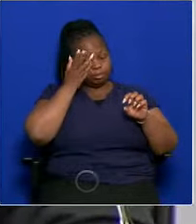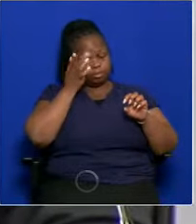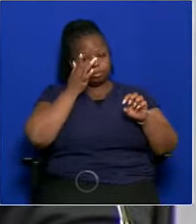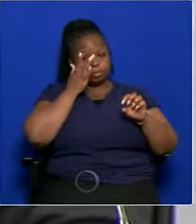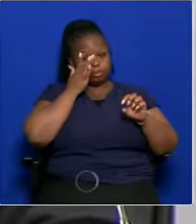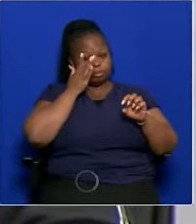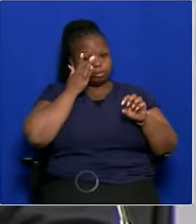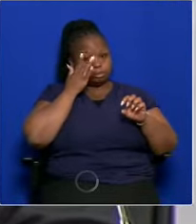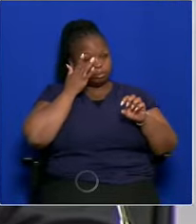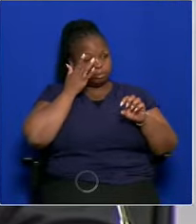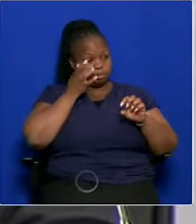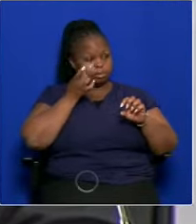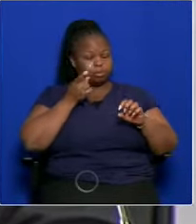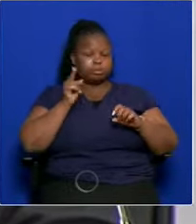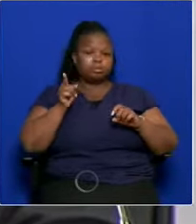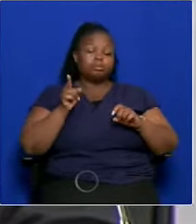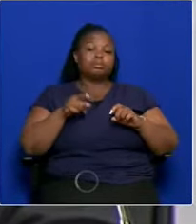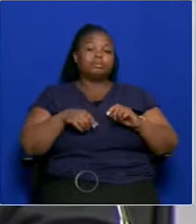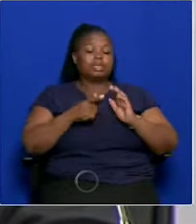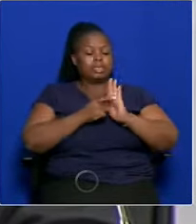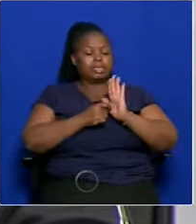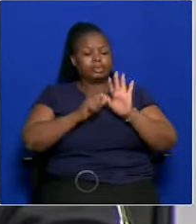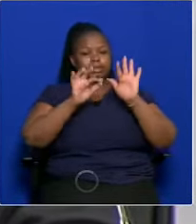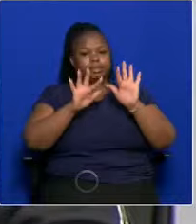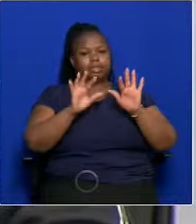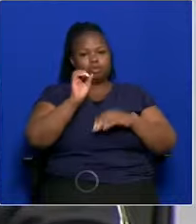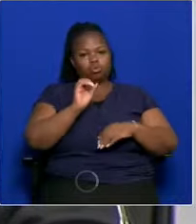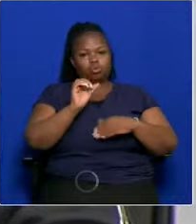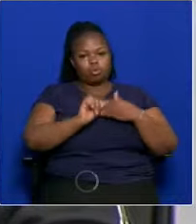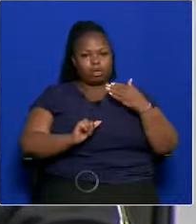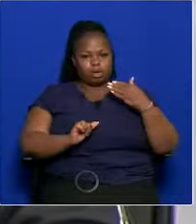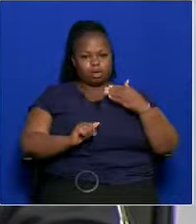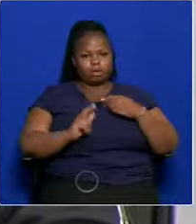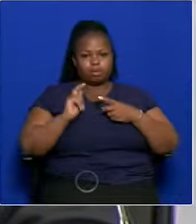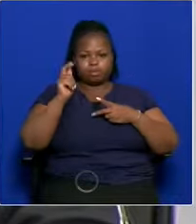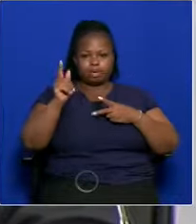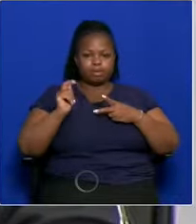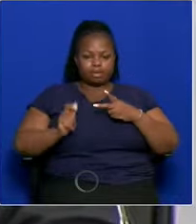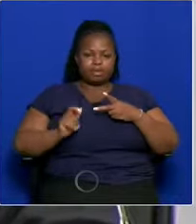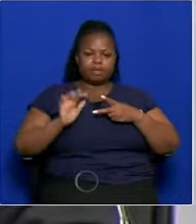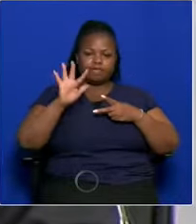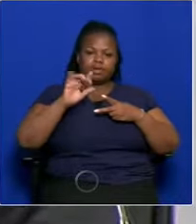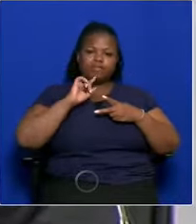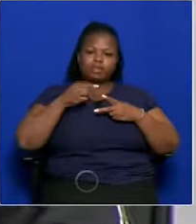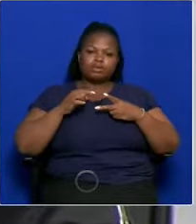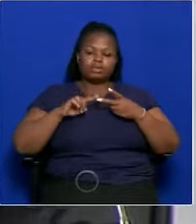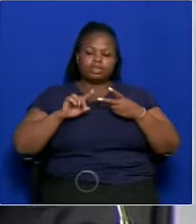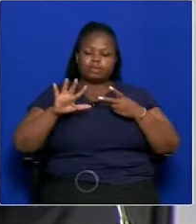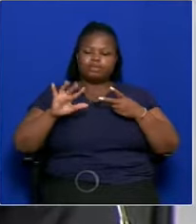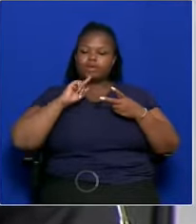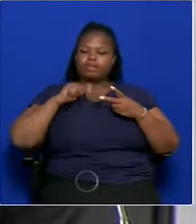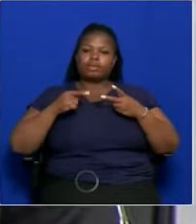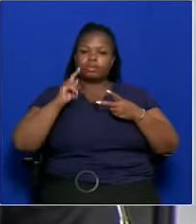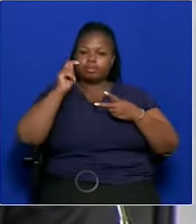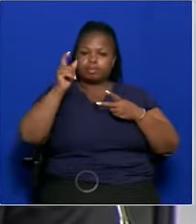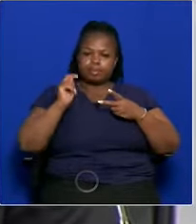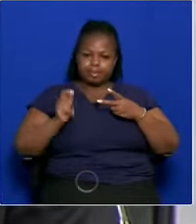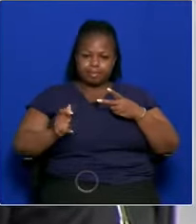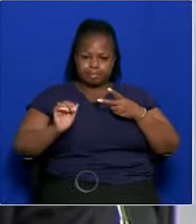That would be on the 10th of October, there are two payments for 5,000 each. Can you see that? yes.